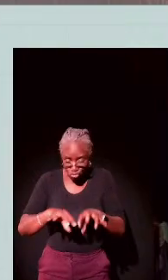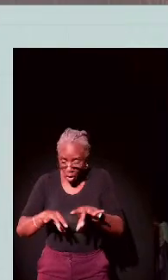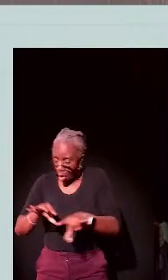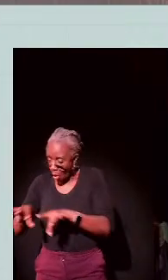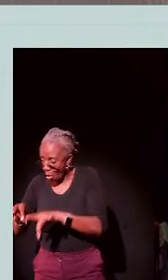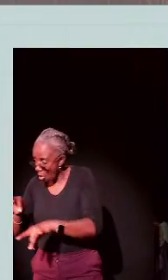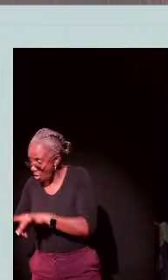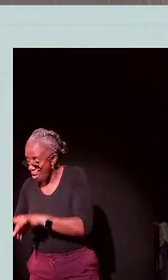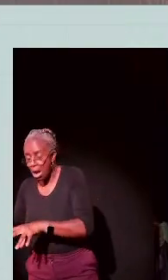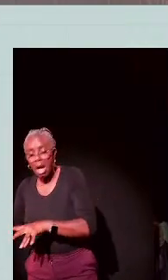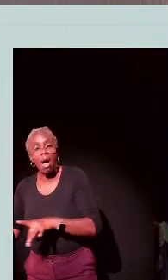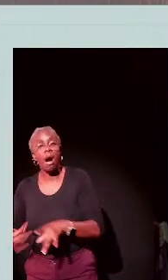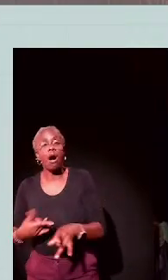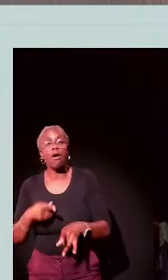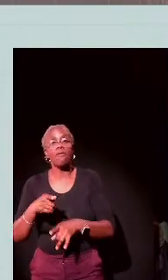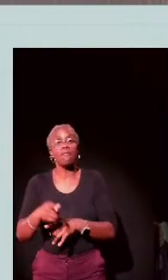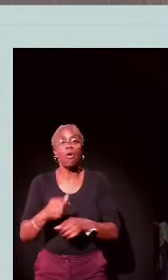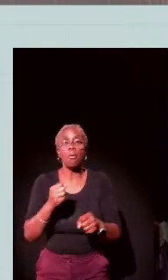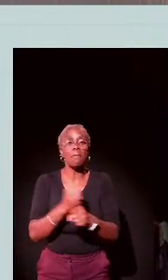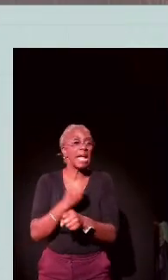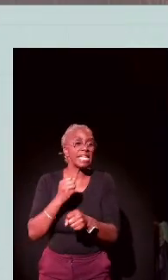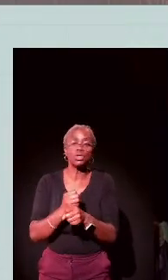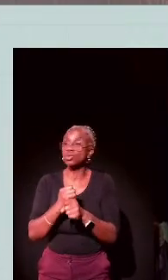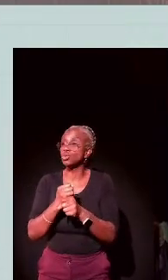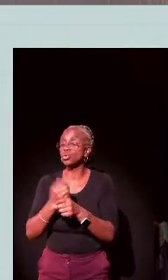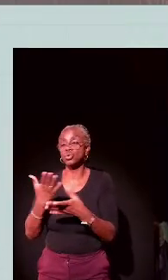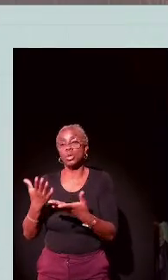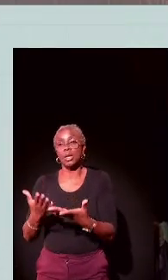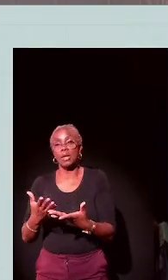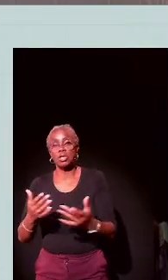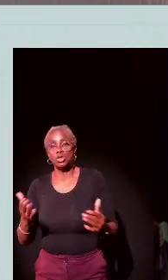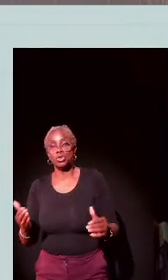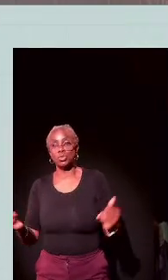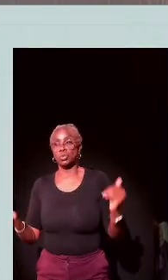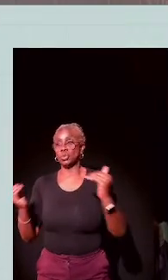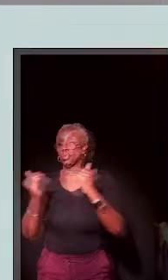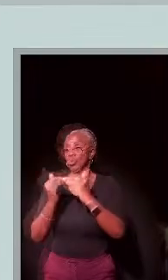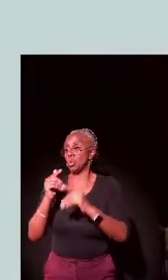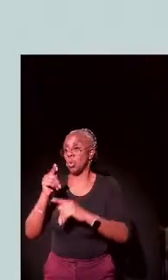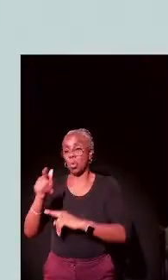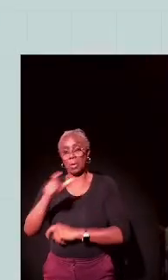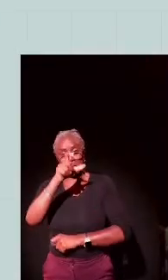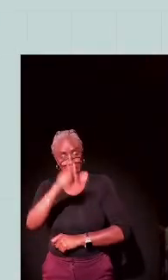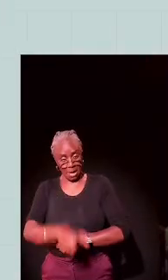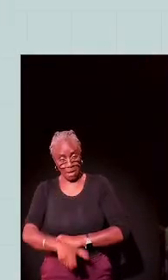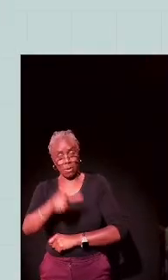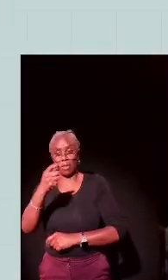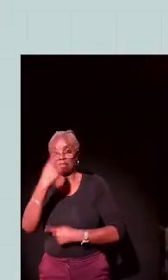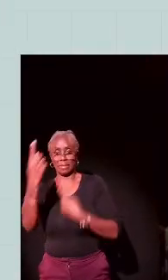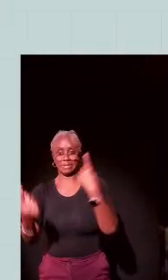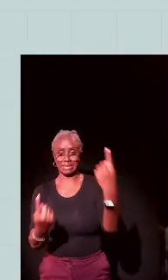and that would make for a physically more suitable, sustainable, enjoyable experience for them.